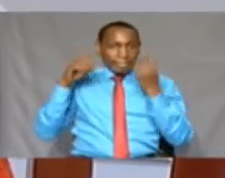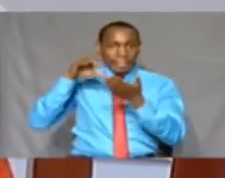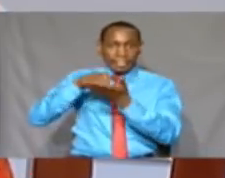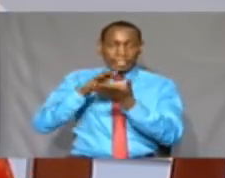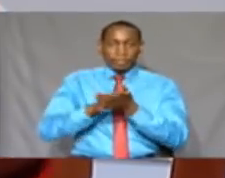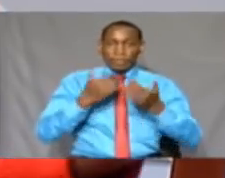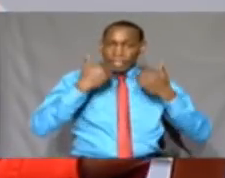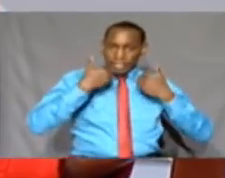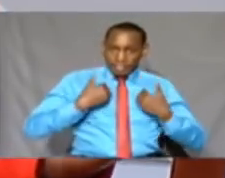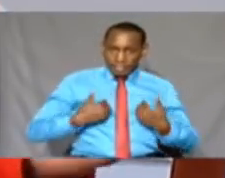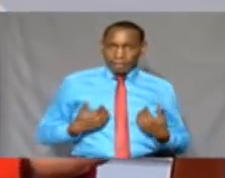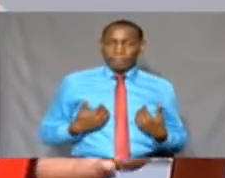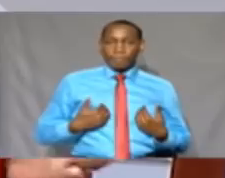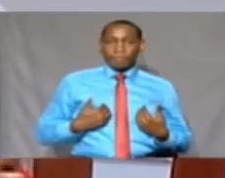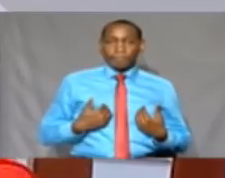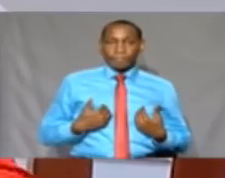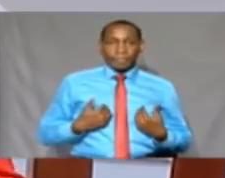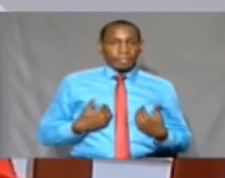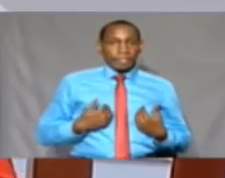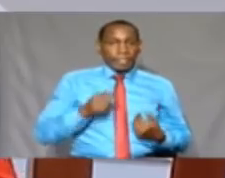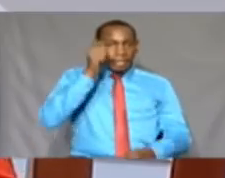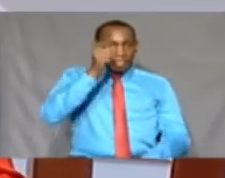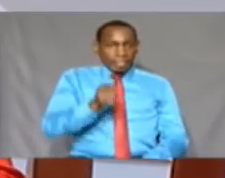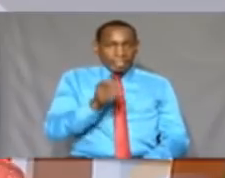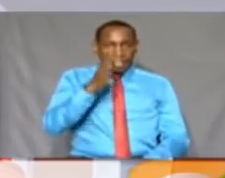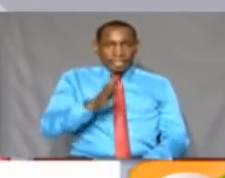me, I'm not a judge, so I would say